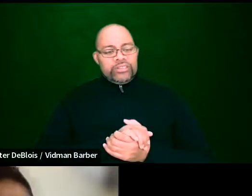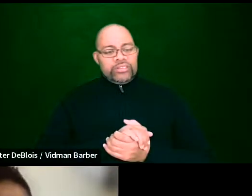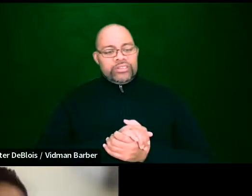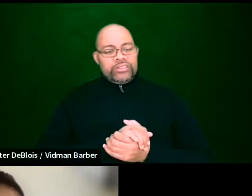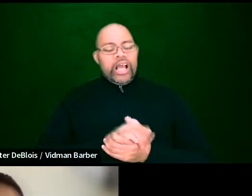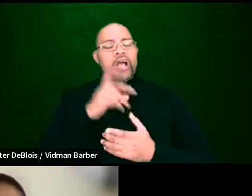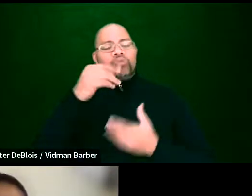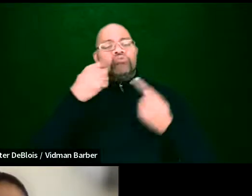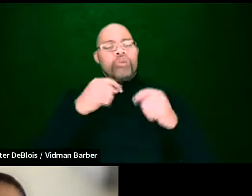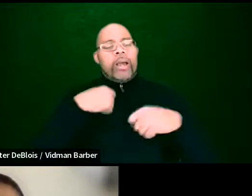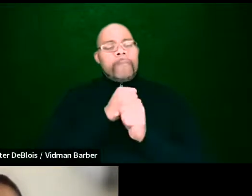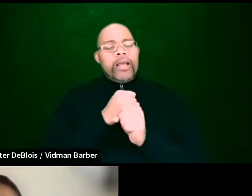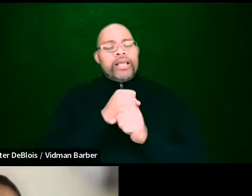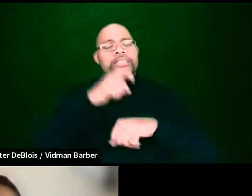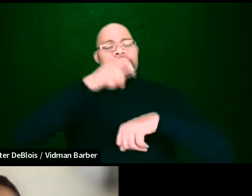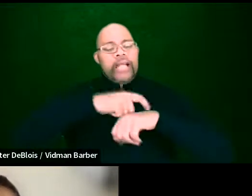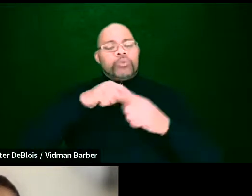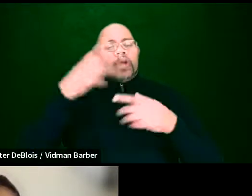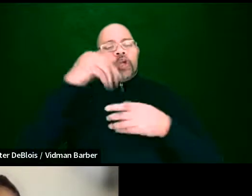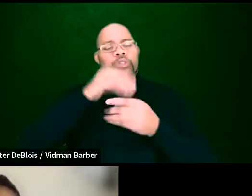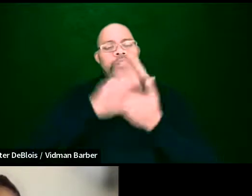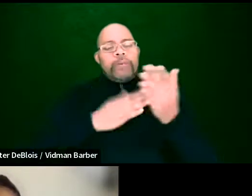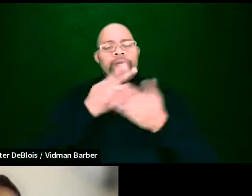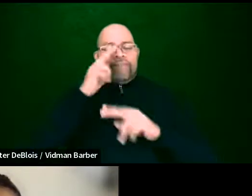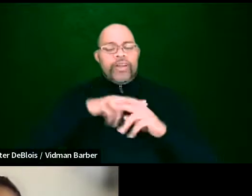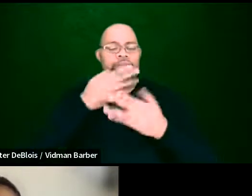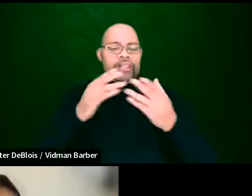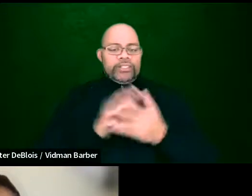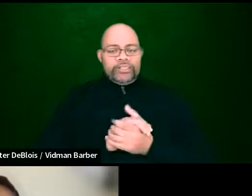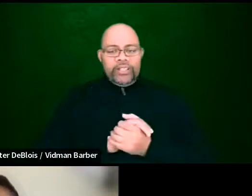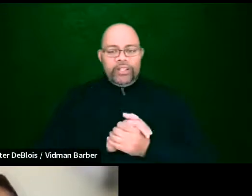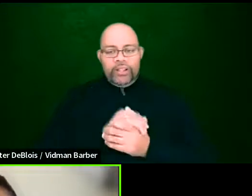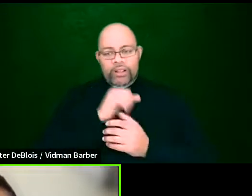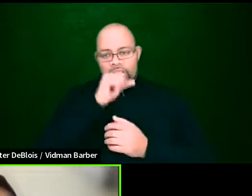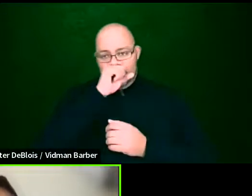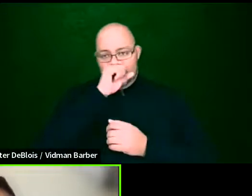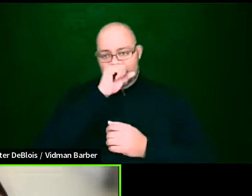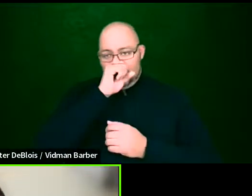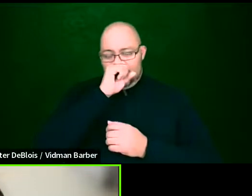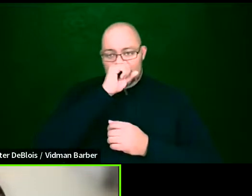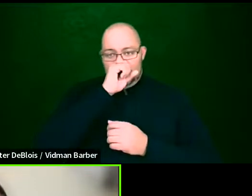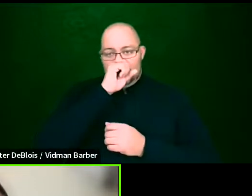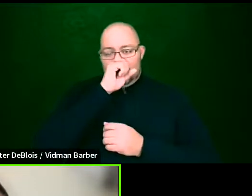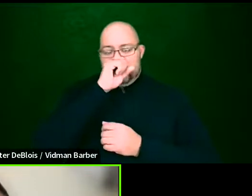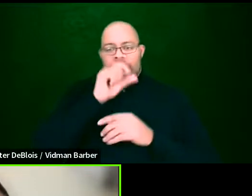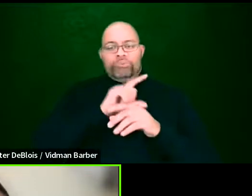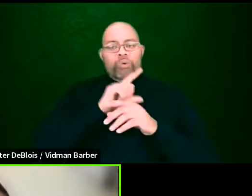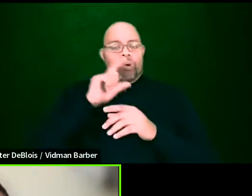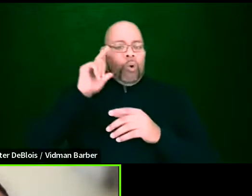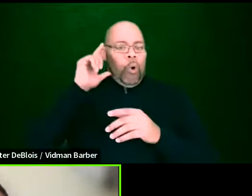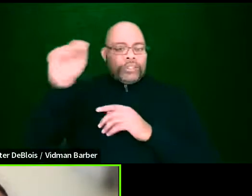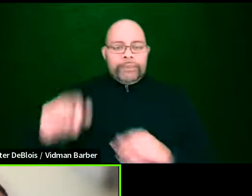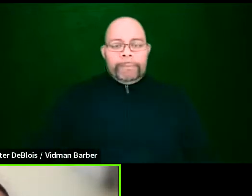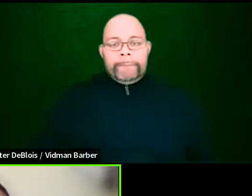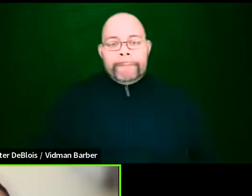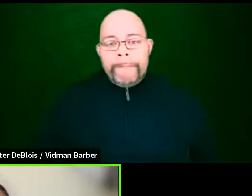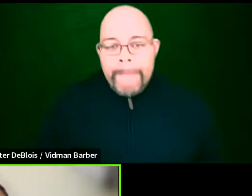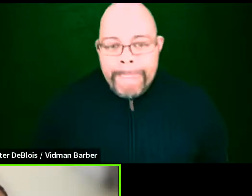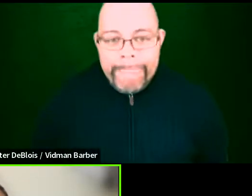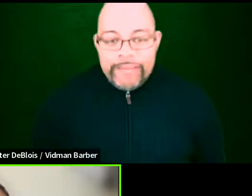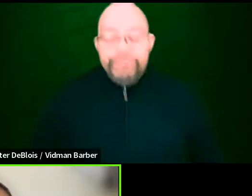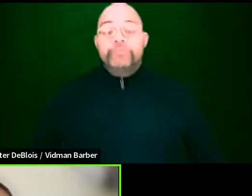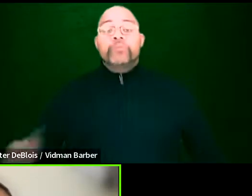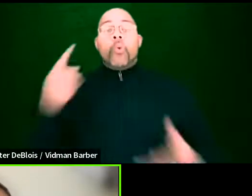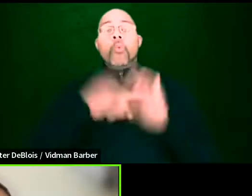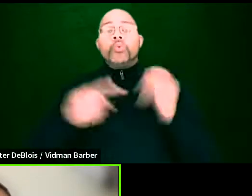I do try to make time to include some of those fun things. Awesome. So what